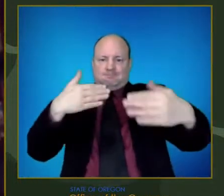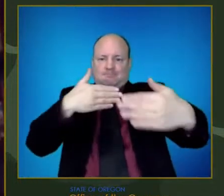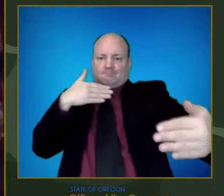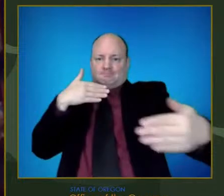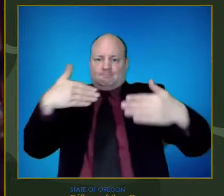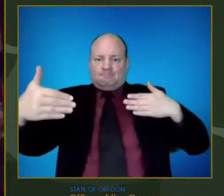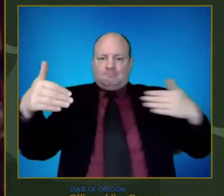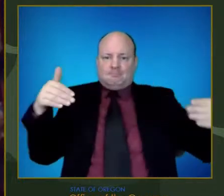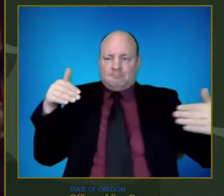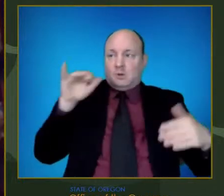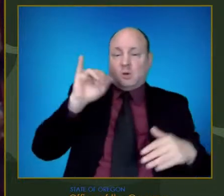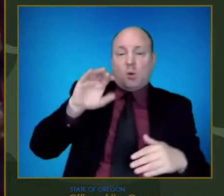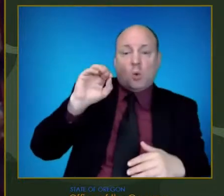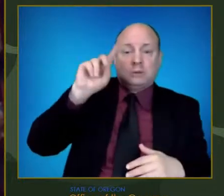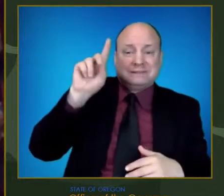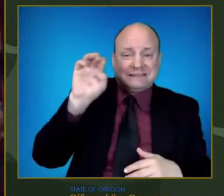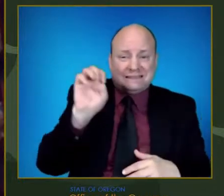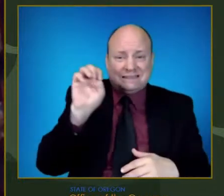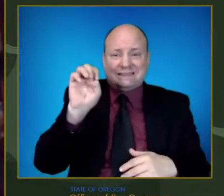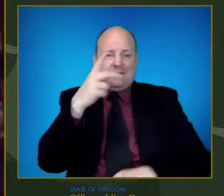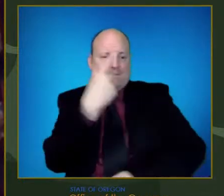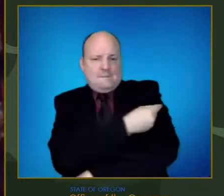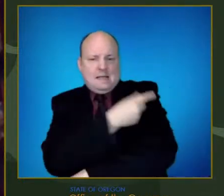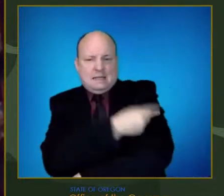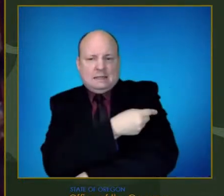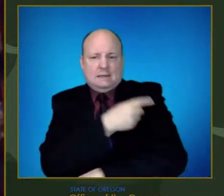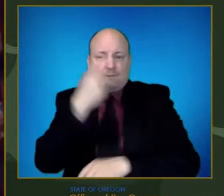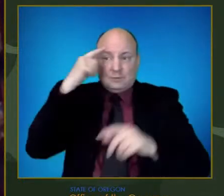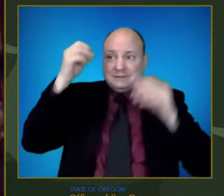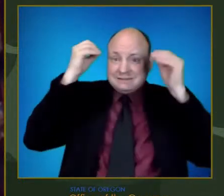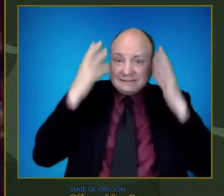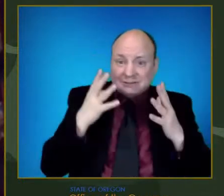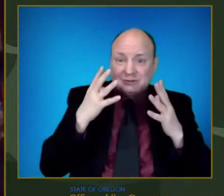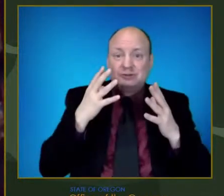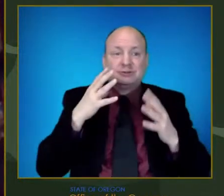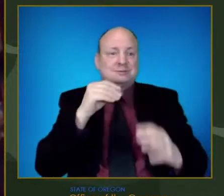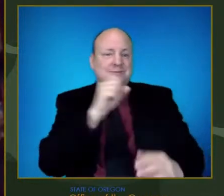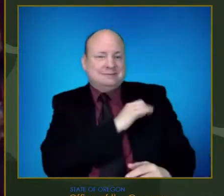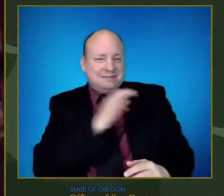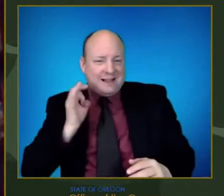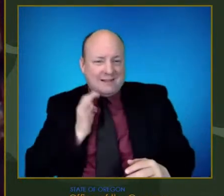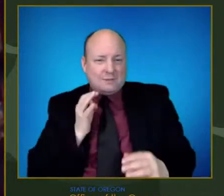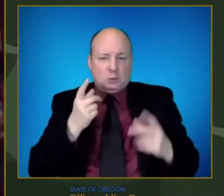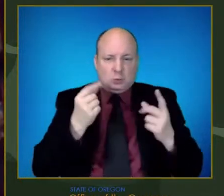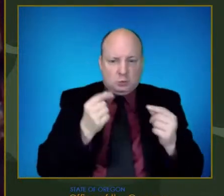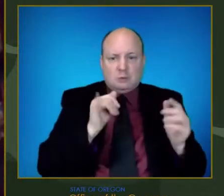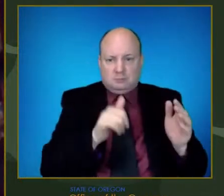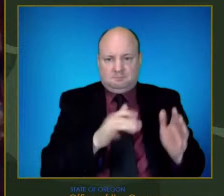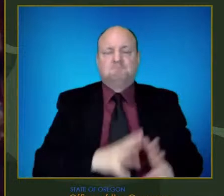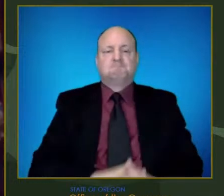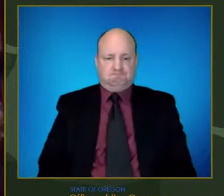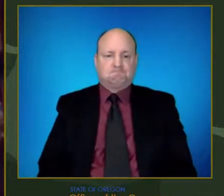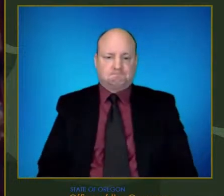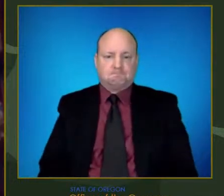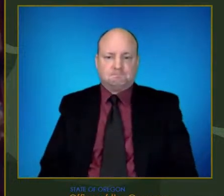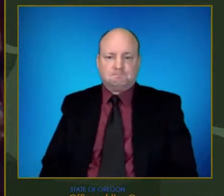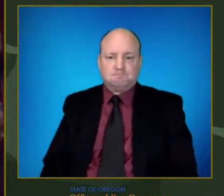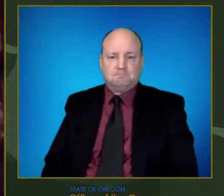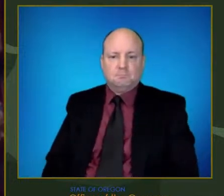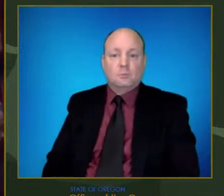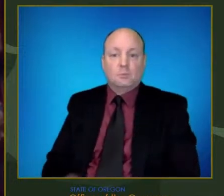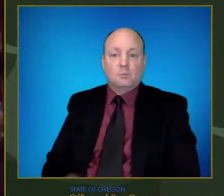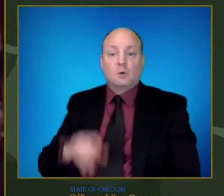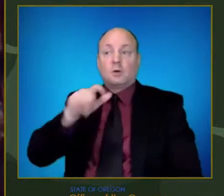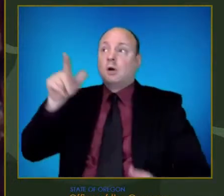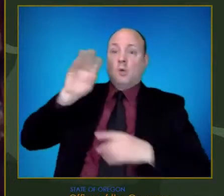for educators and school staff following the governor's recommendations. Studies from around the world and experience